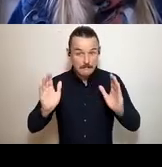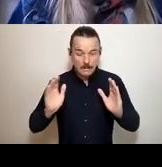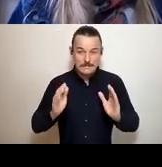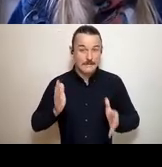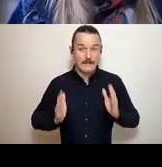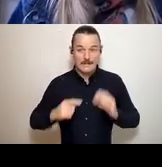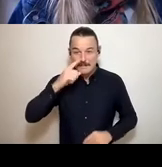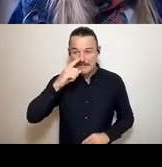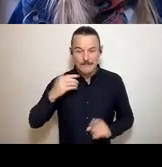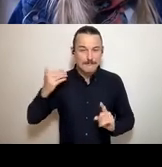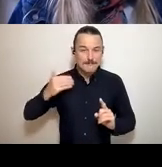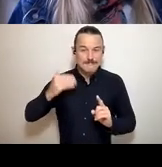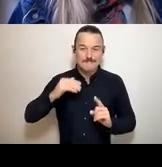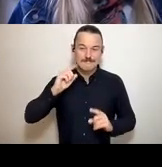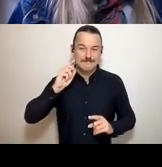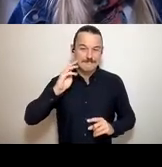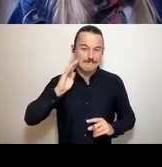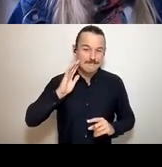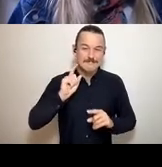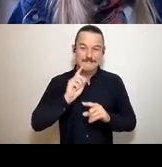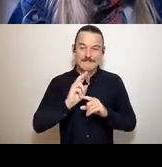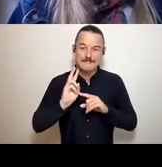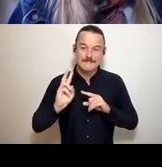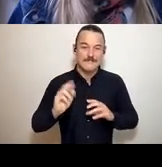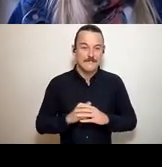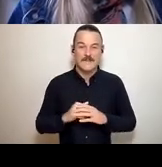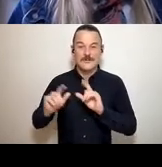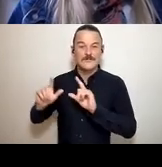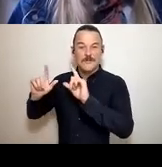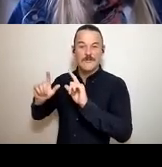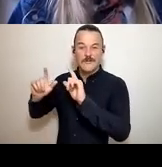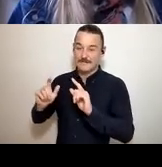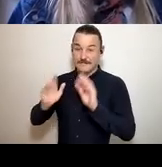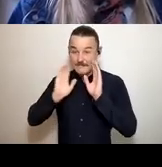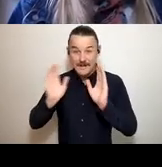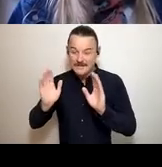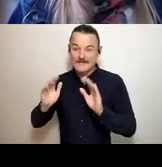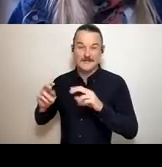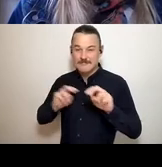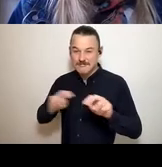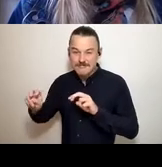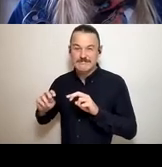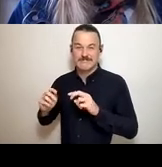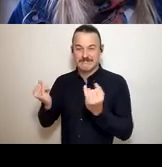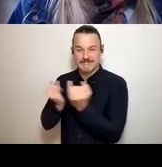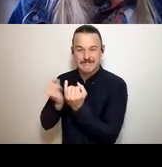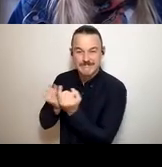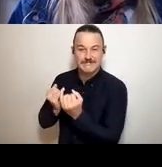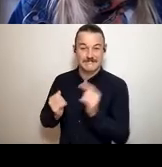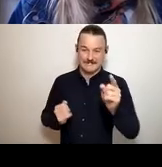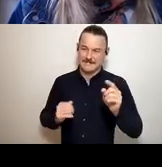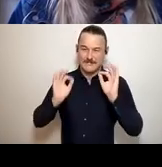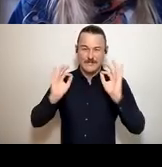Tokyo over the last couple of weeks. And it is a great way of getting across to mainstream society of just like the